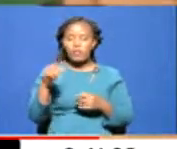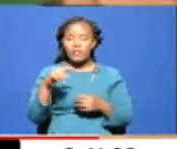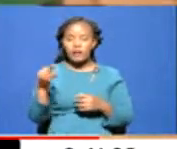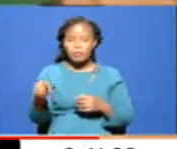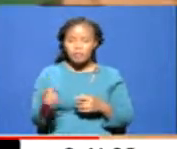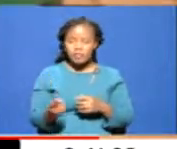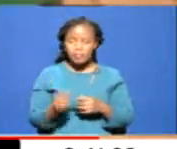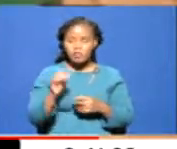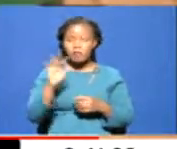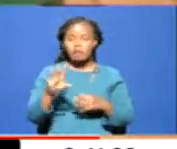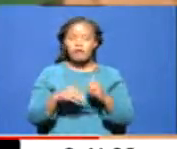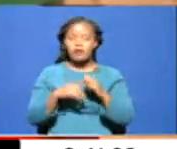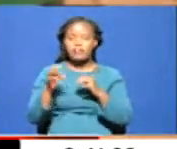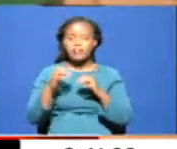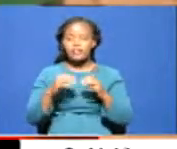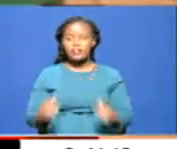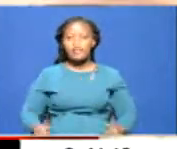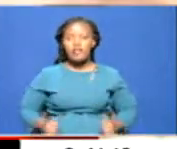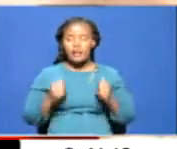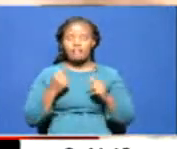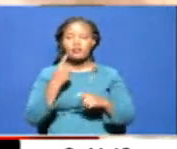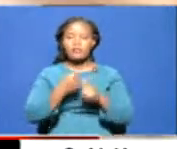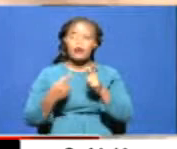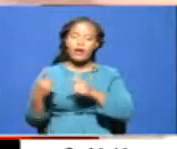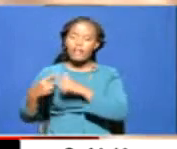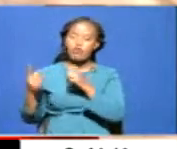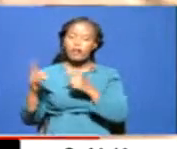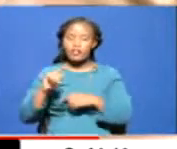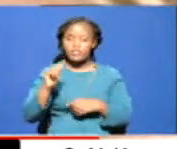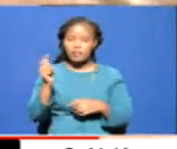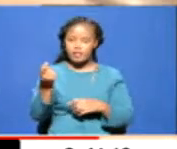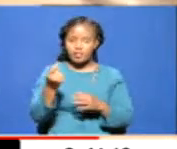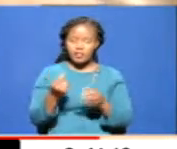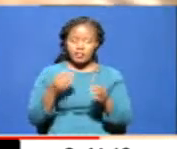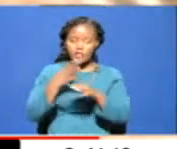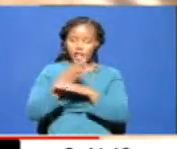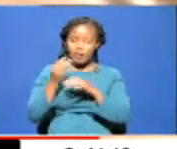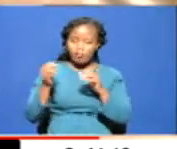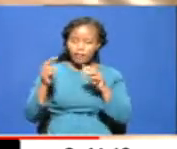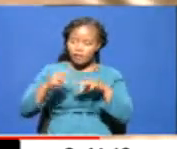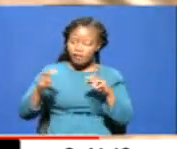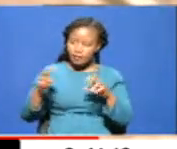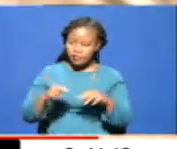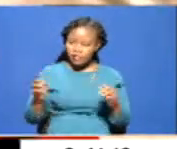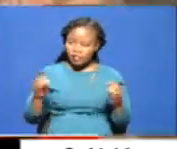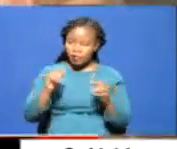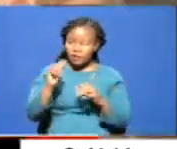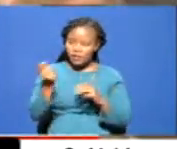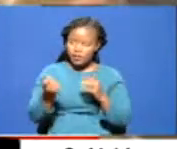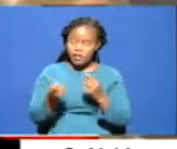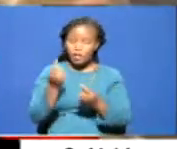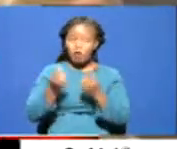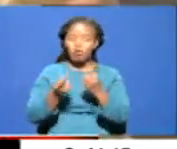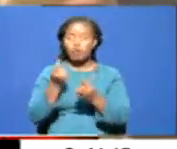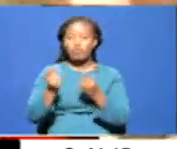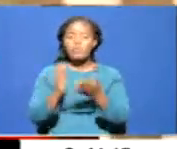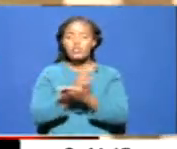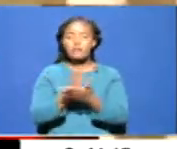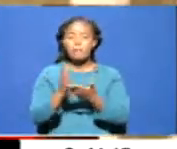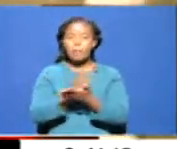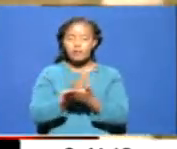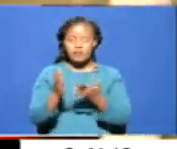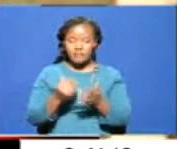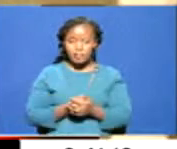21,560 lives annually in Kenya, according to a recent study by the Kenya Cooking Sector. The most affected are